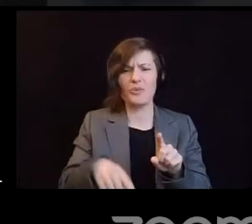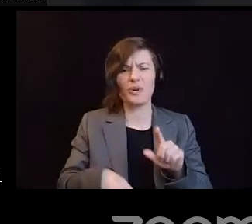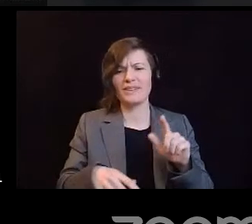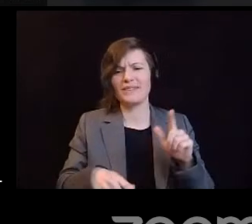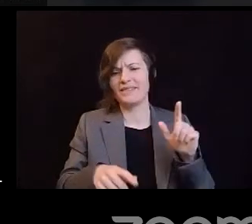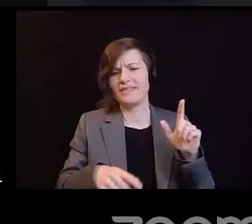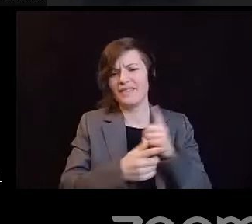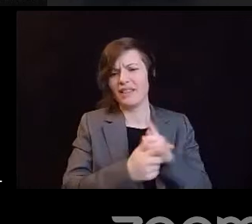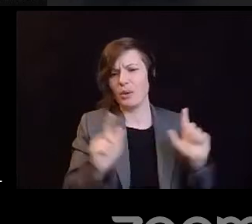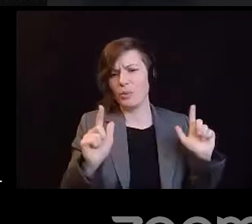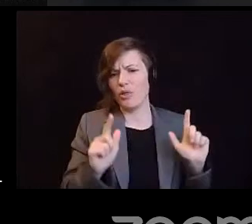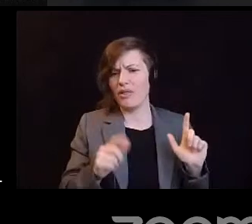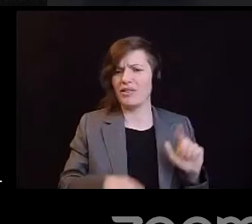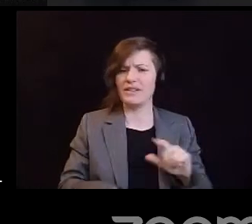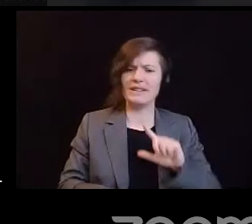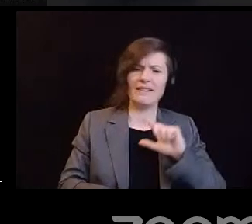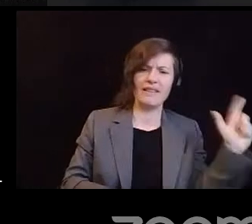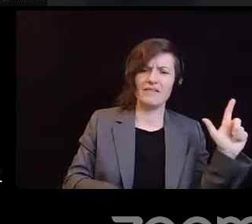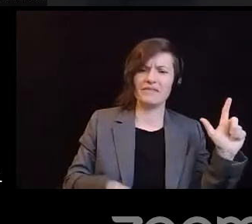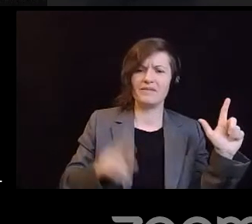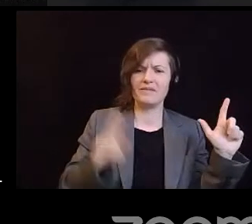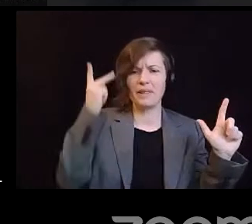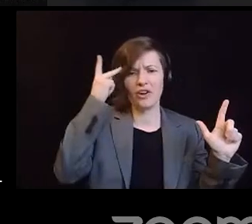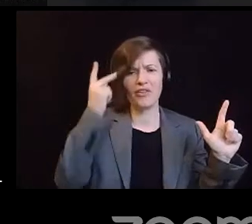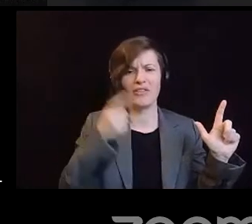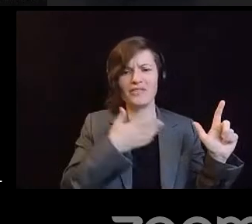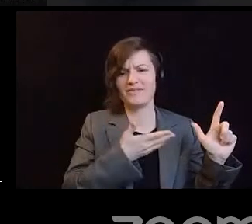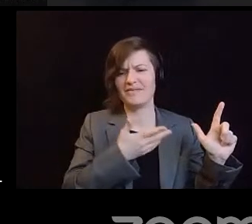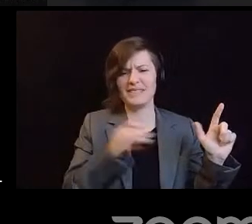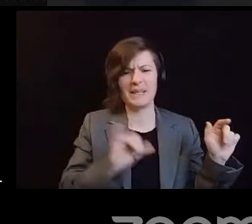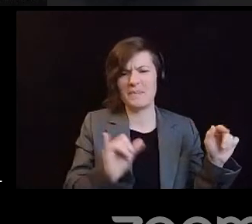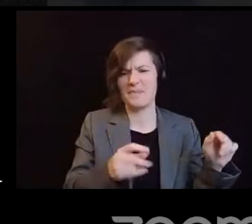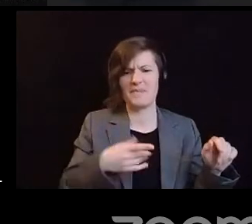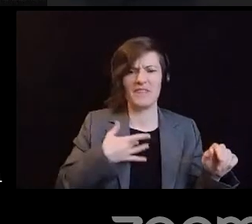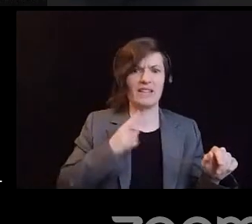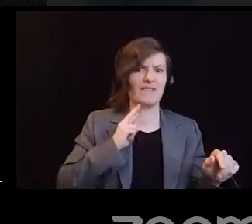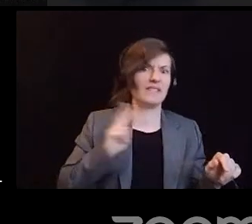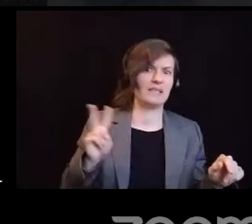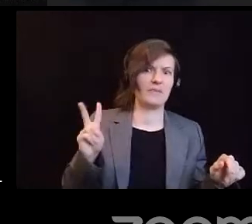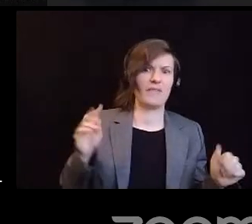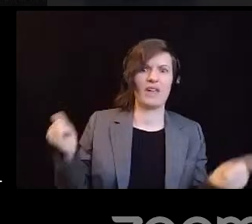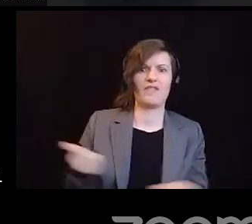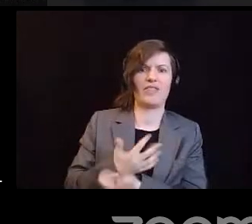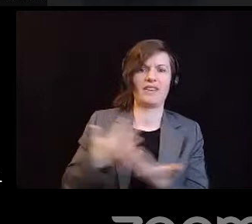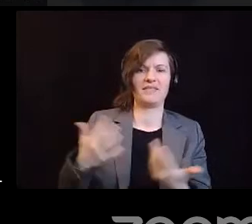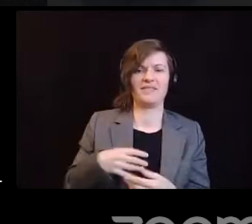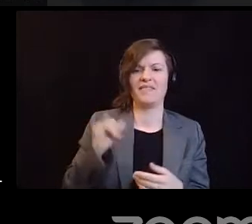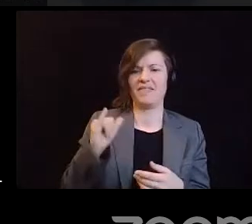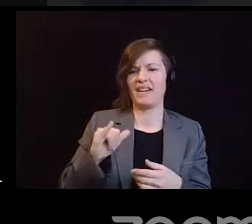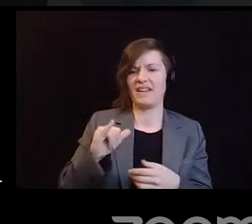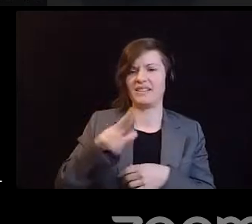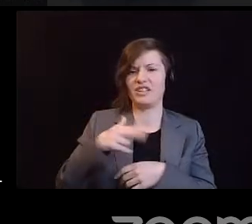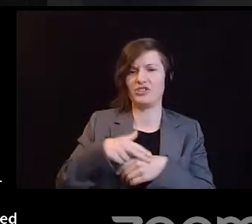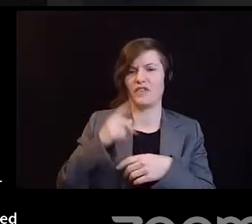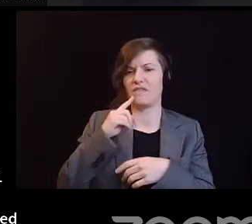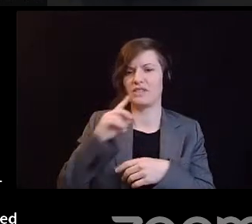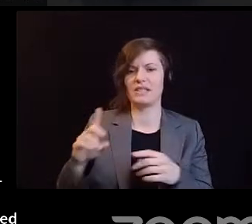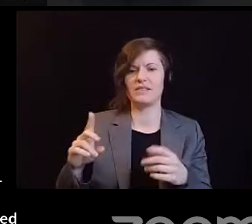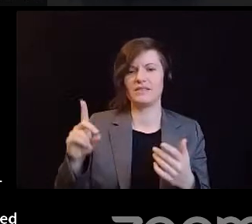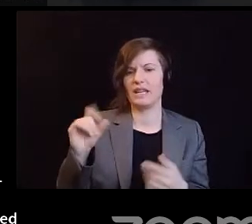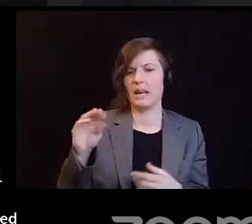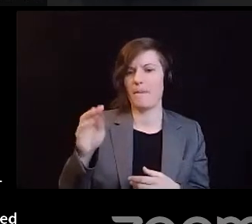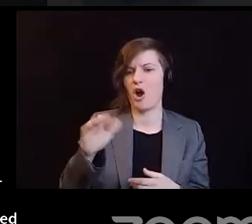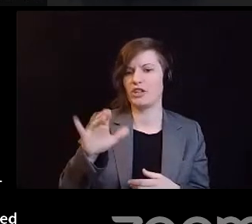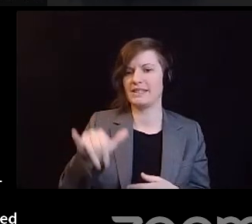feel that they are victimized by everything and everyone, right? That's just the nature of what autocracy does. It's a predominantly non-democratic